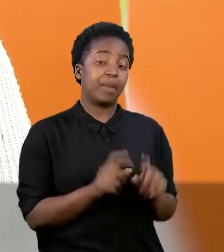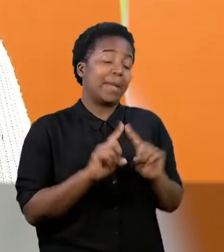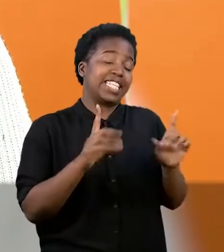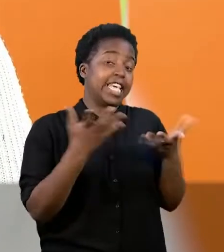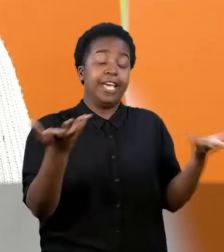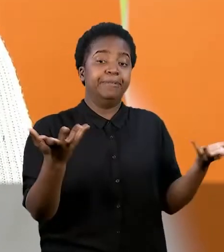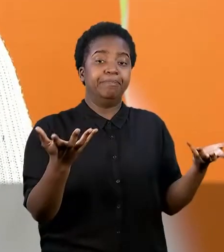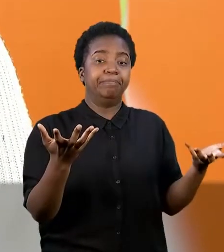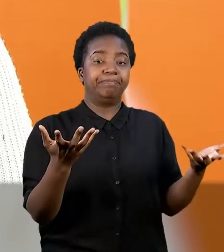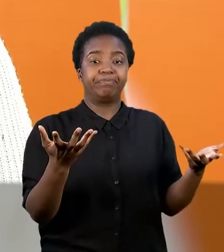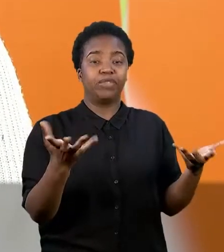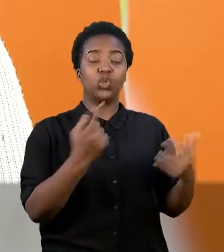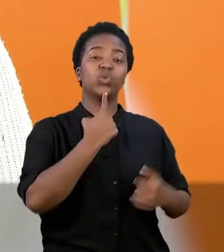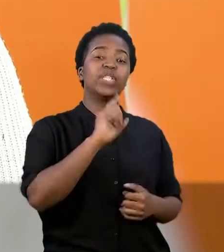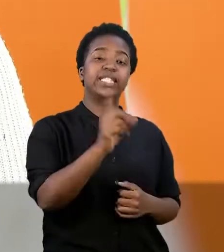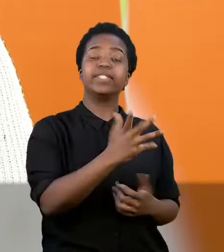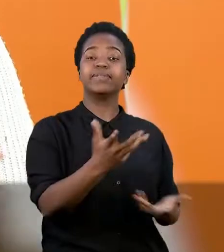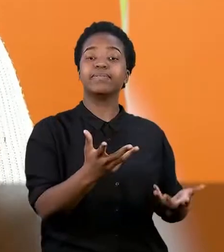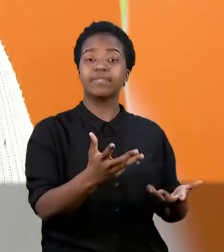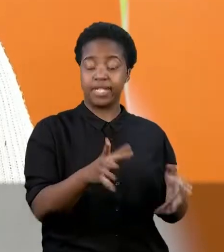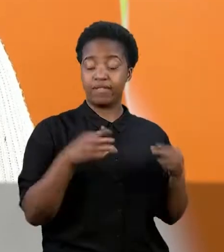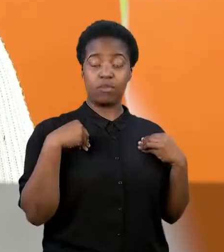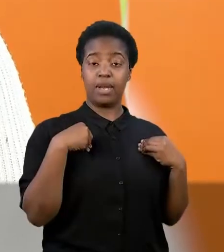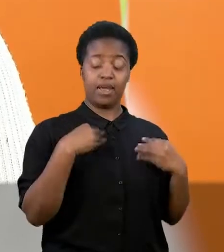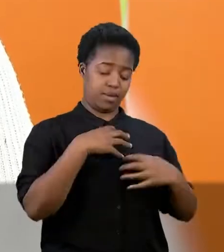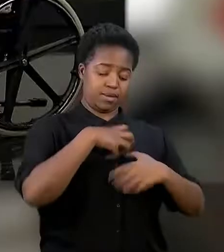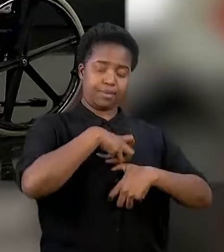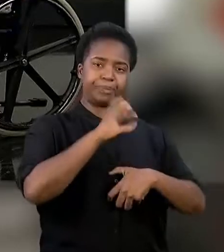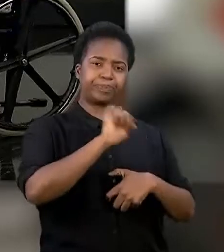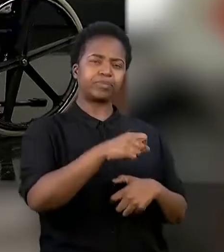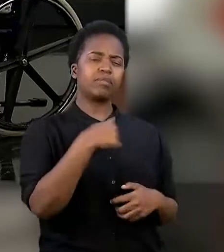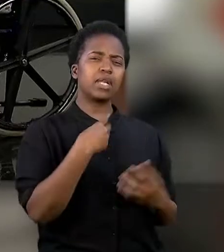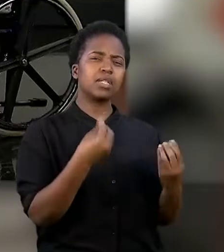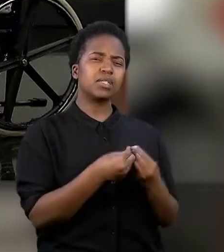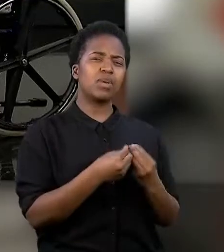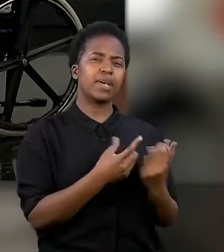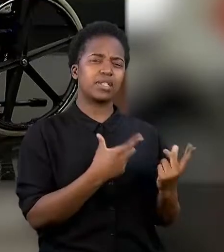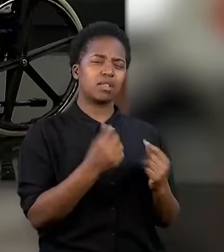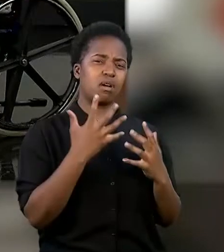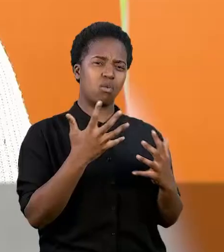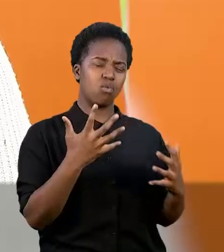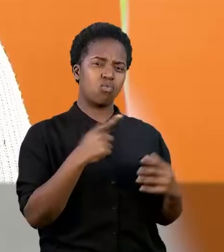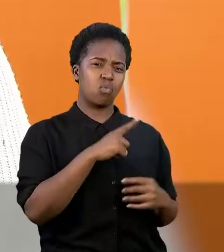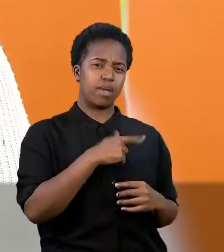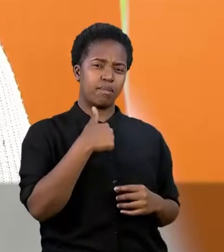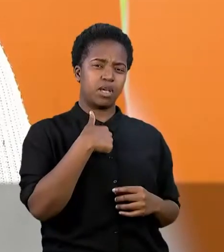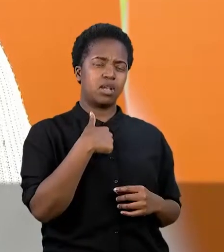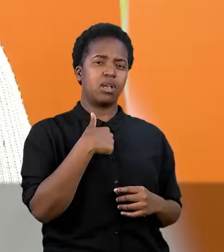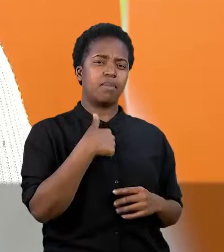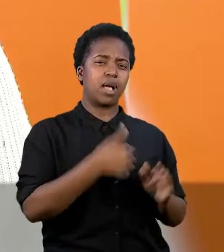tlwaelehe, but qetile se ke adjusta mo yona. Ntho e ke entseng haholo ke ho